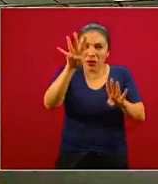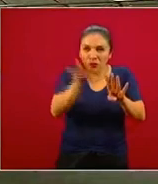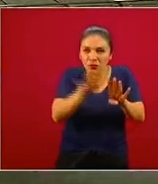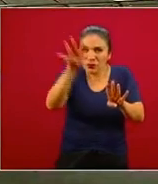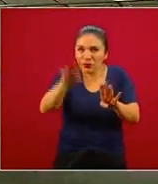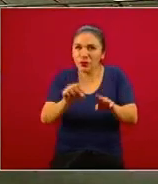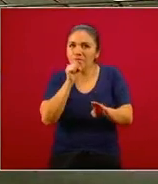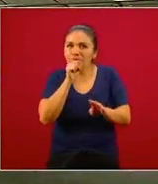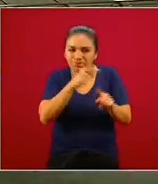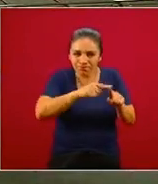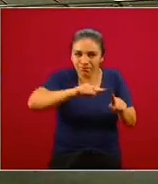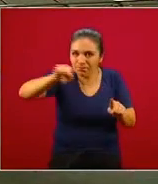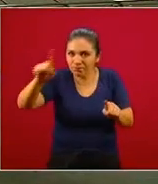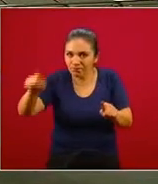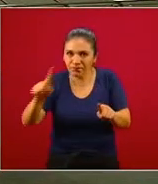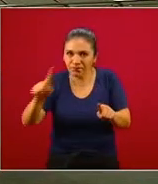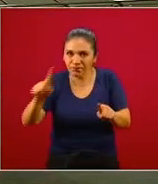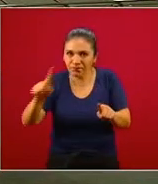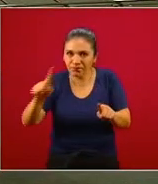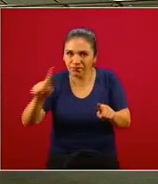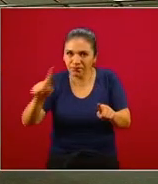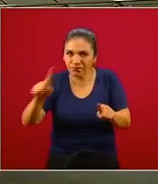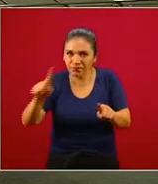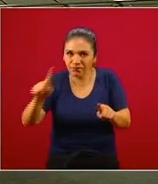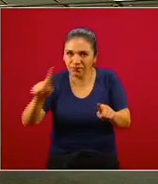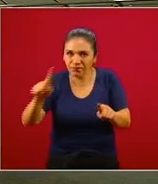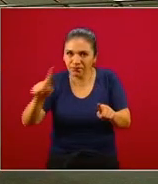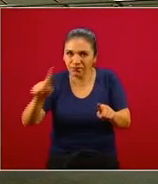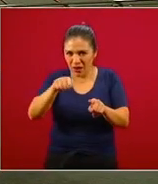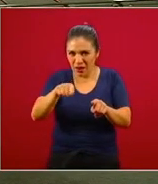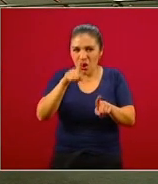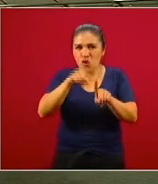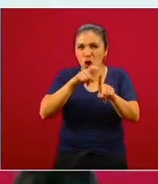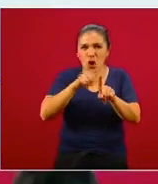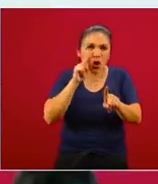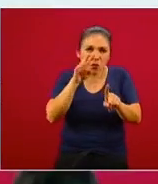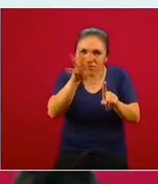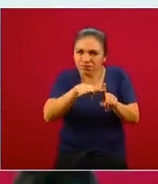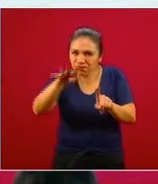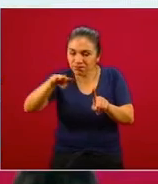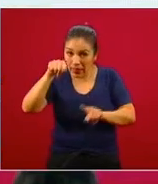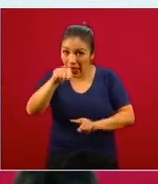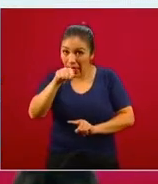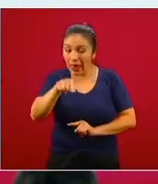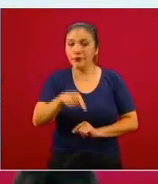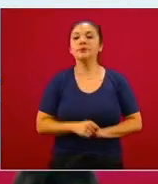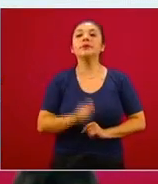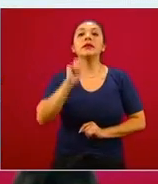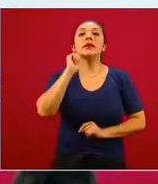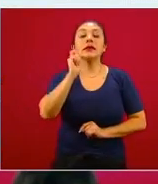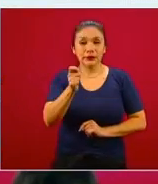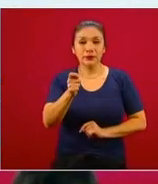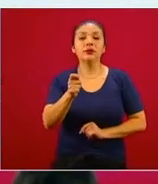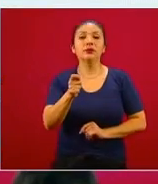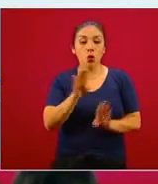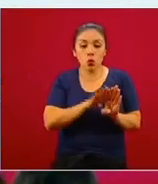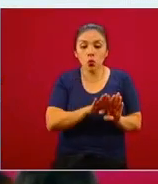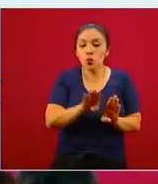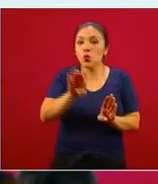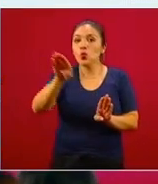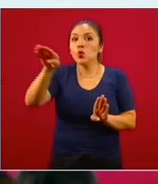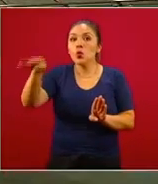Now, on the second figure, on the On the curve that